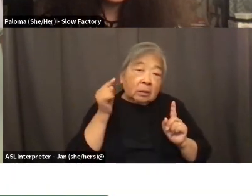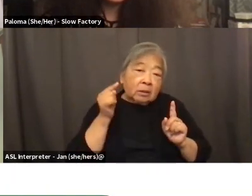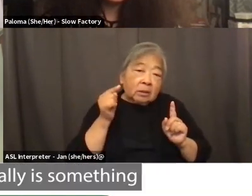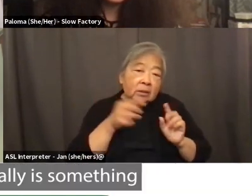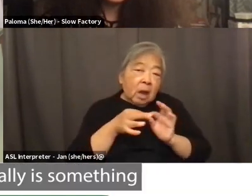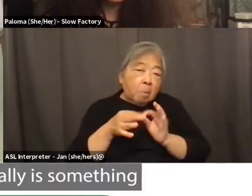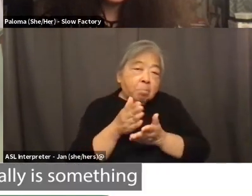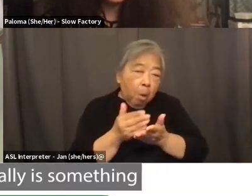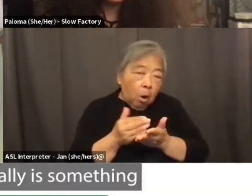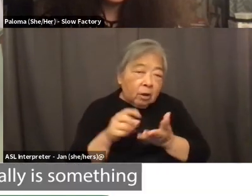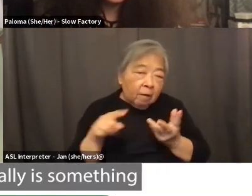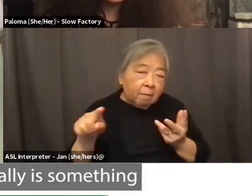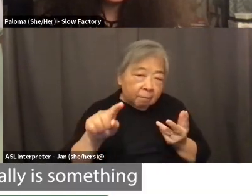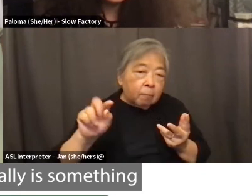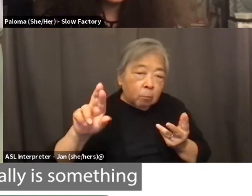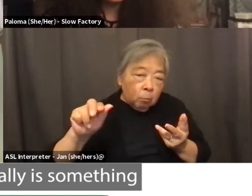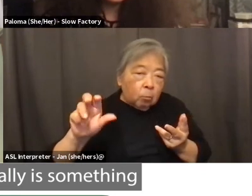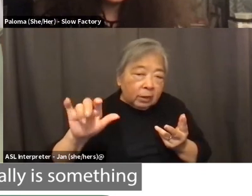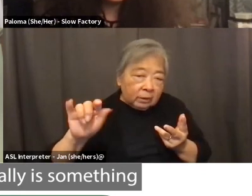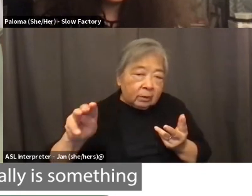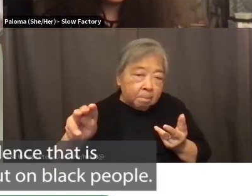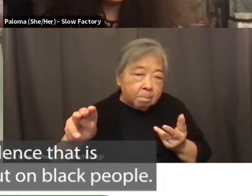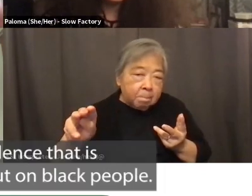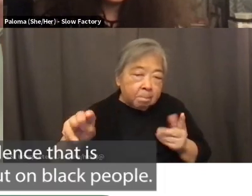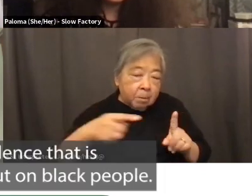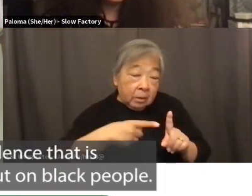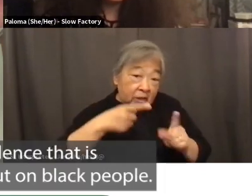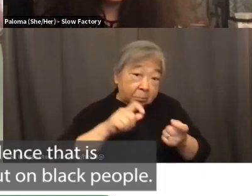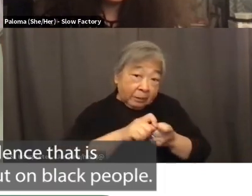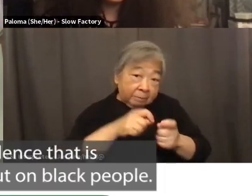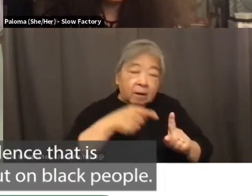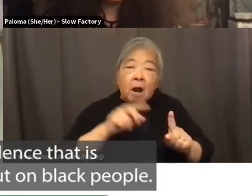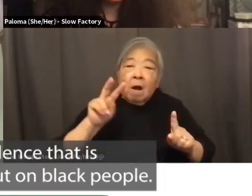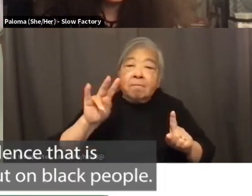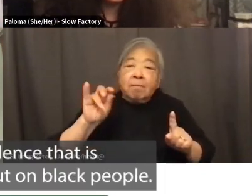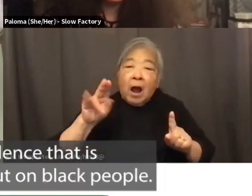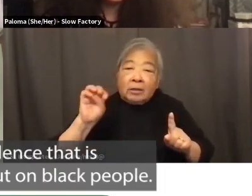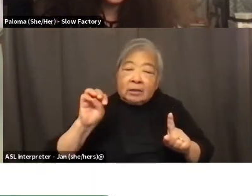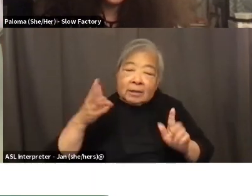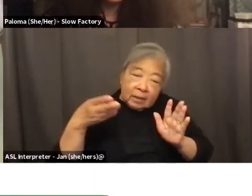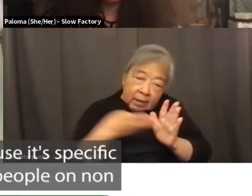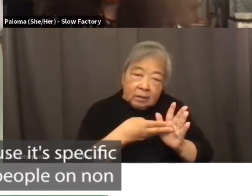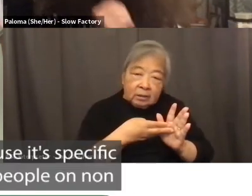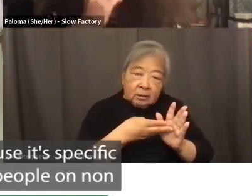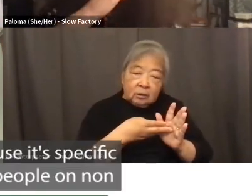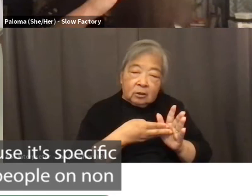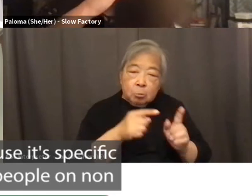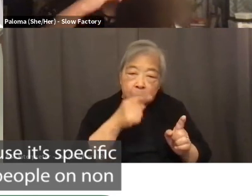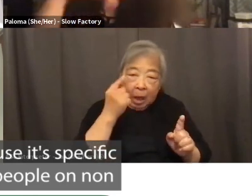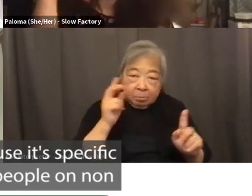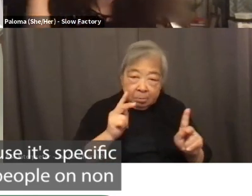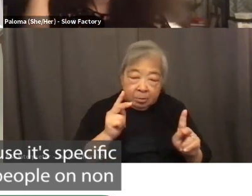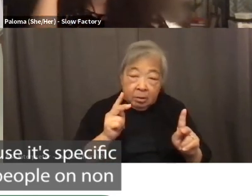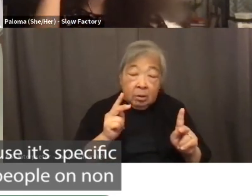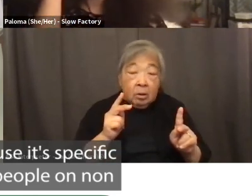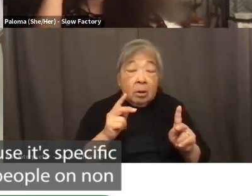racism that specifically is something that violence that is put on Black people. And because it's specific